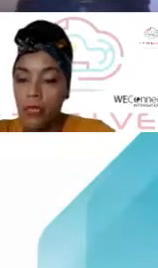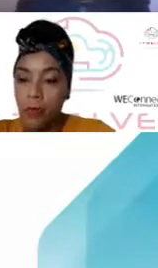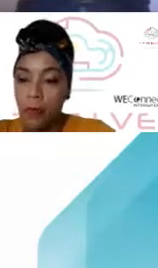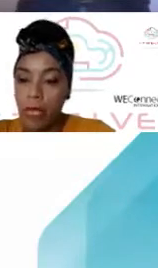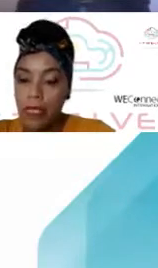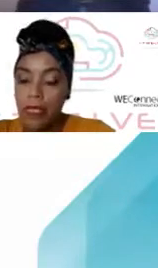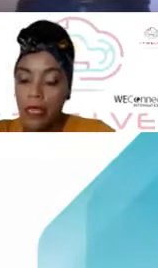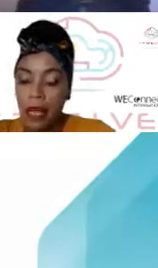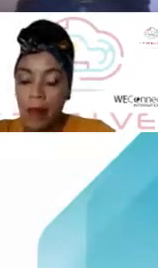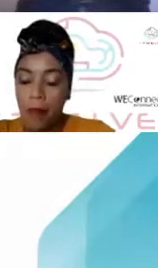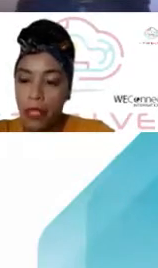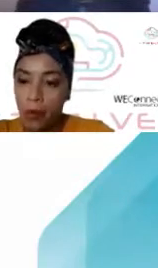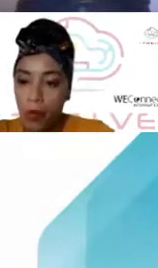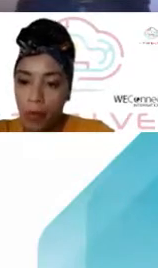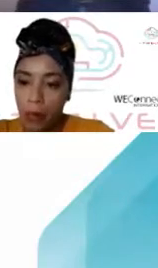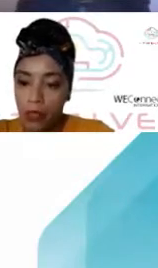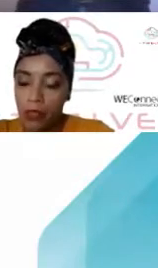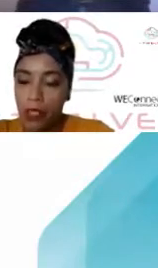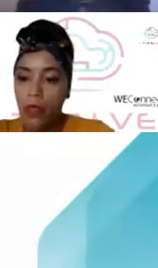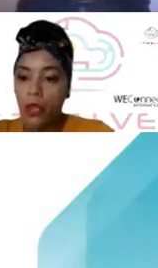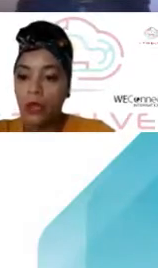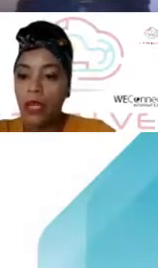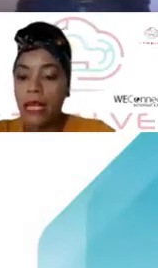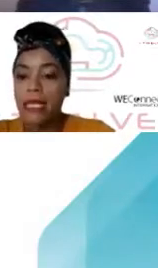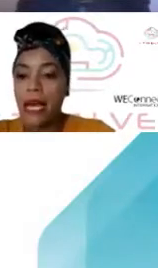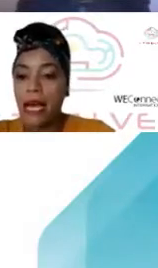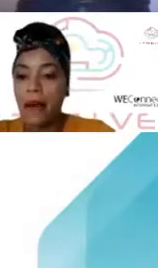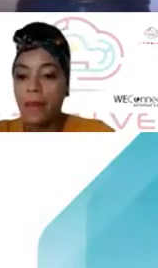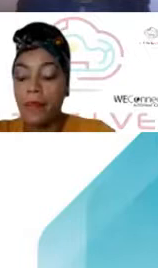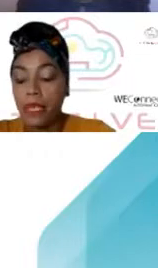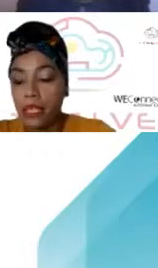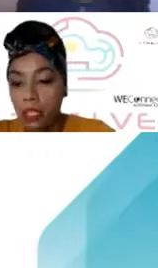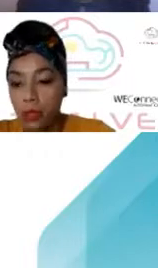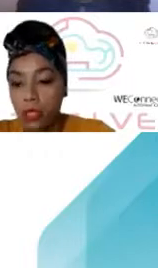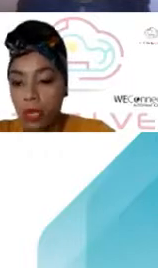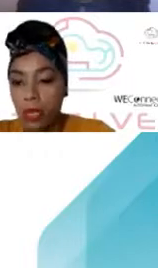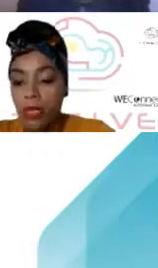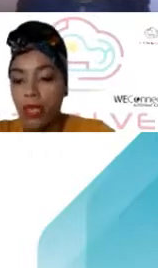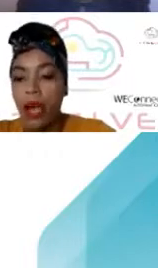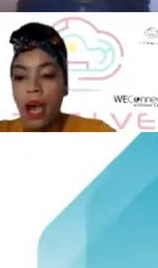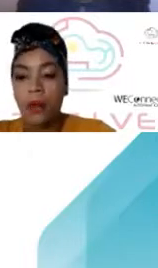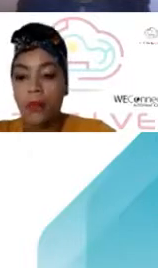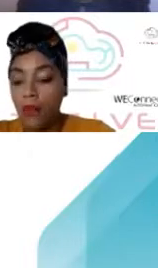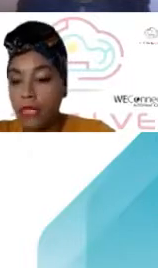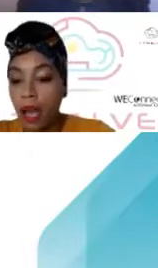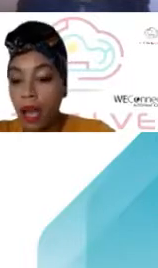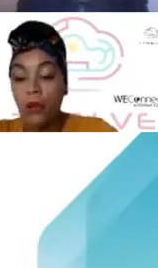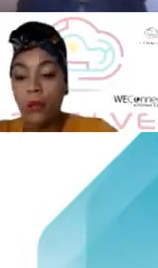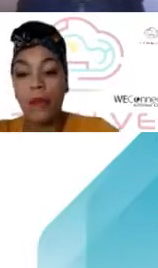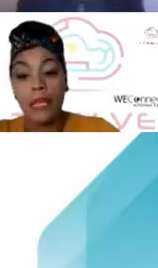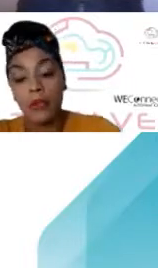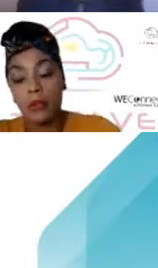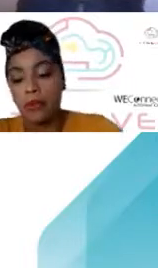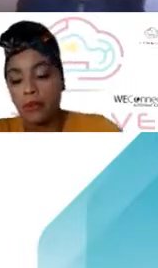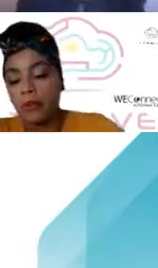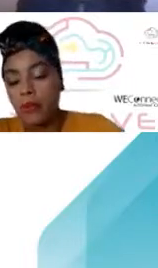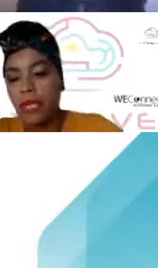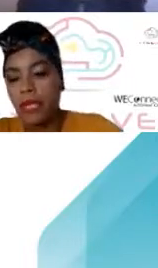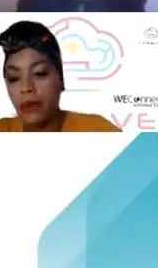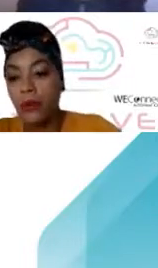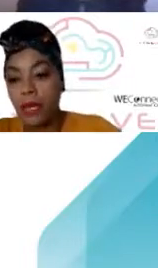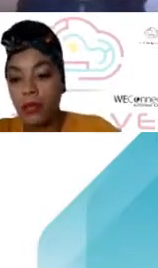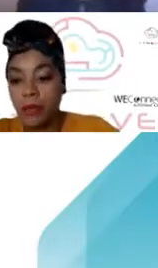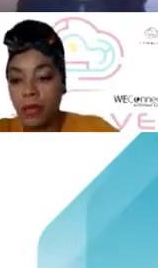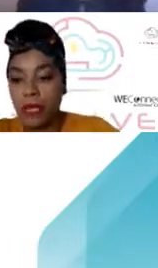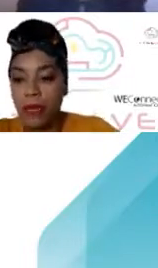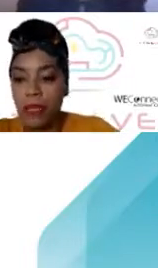be compliant, then you won't be able to. So they look at the industry you're in, how profit, how you make your, really